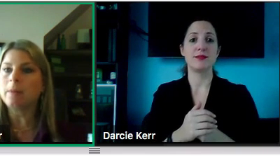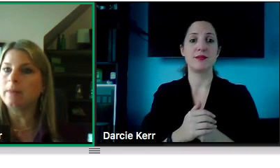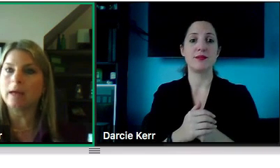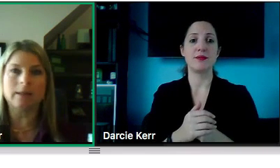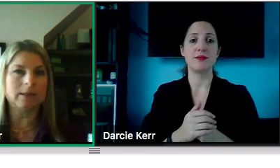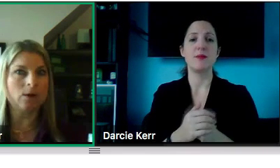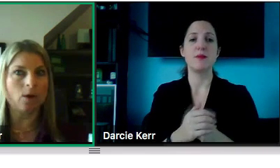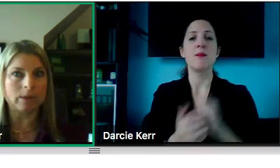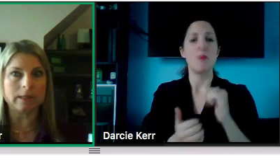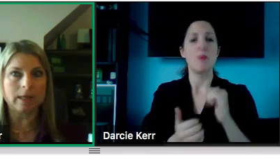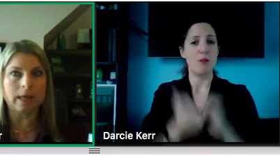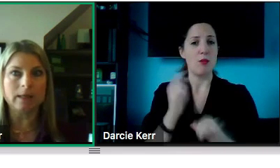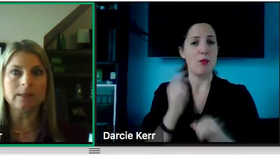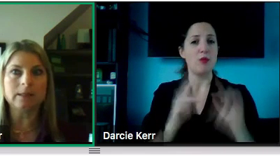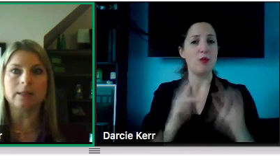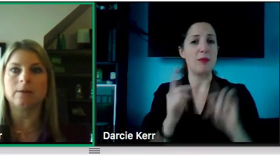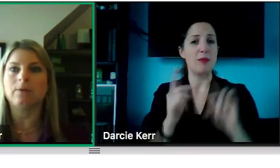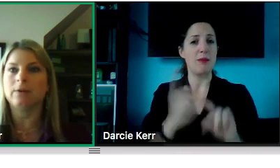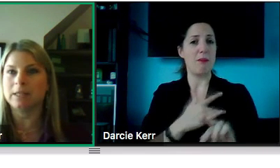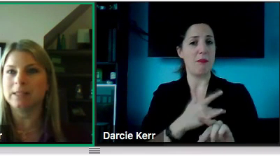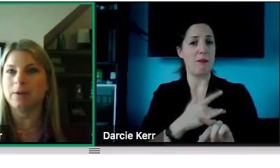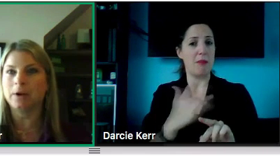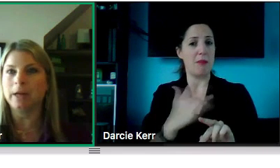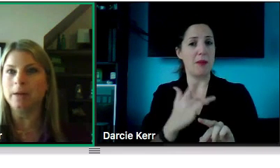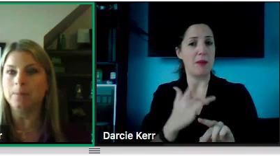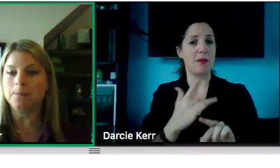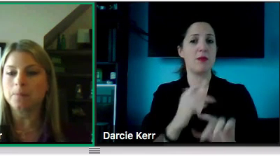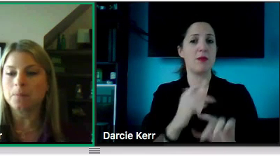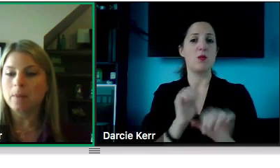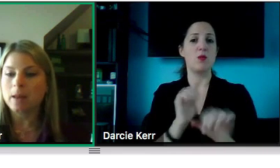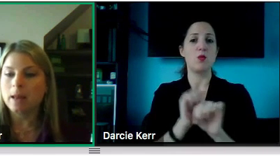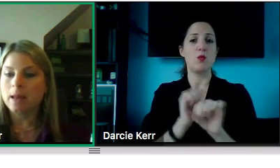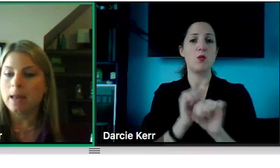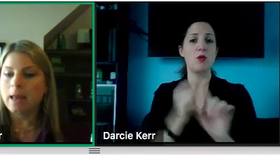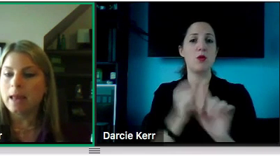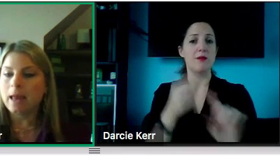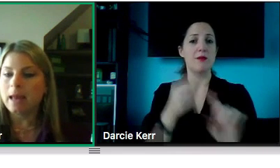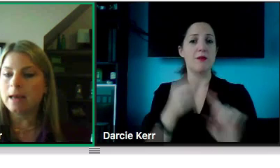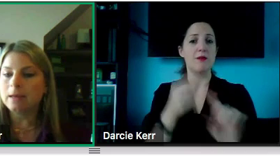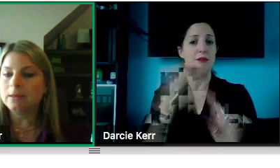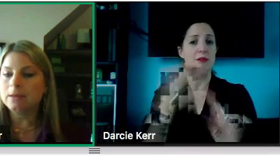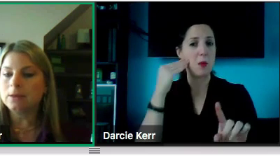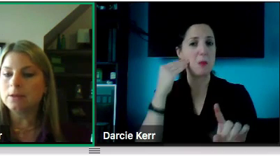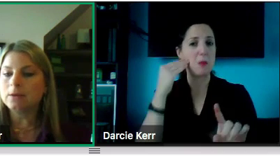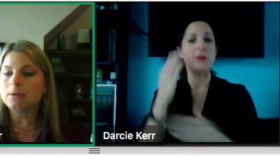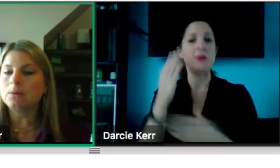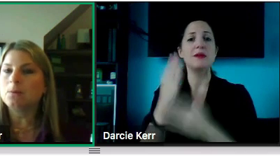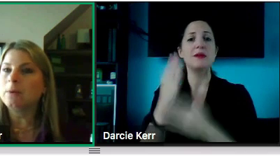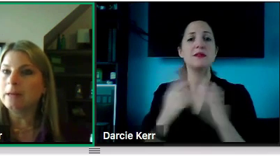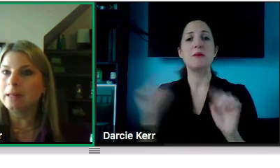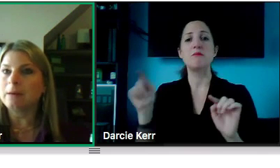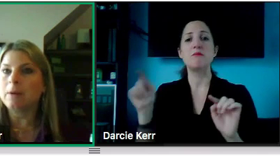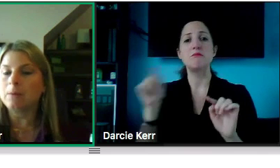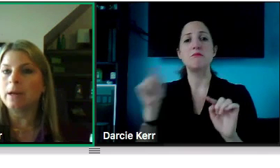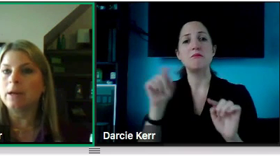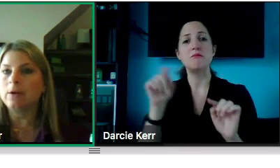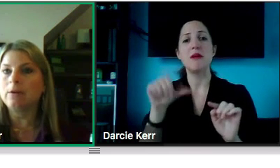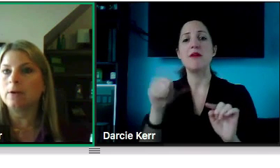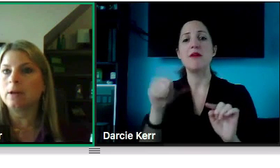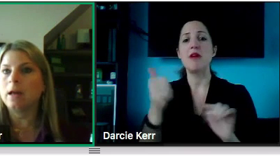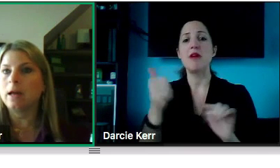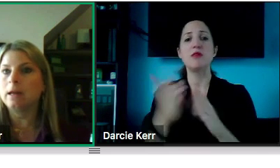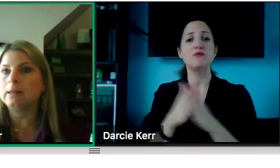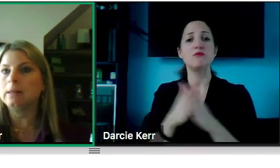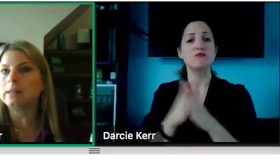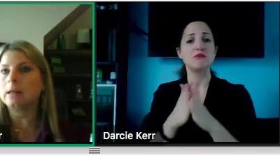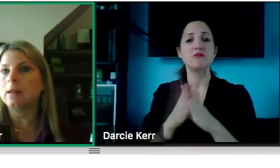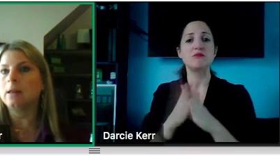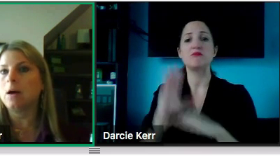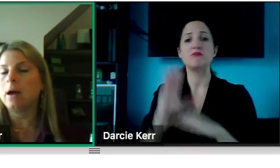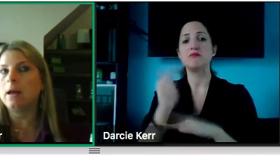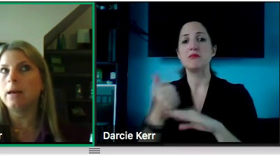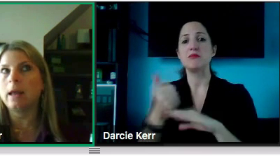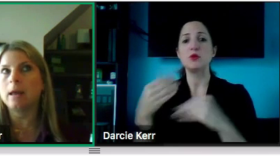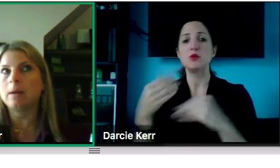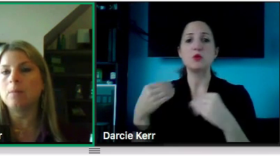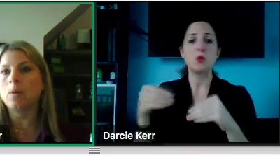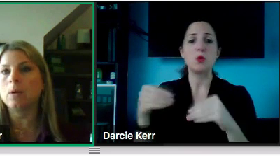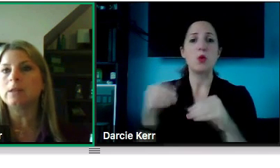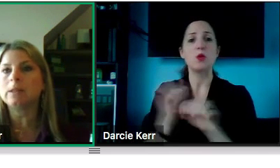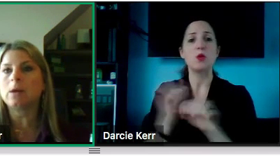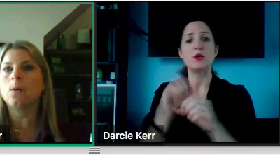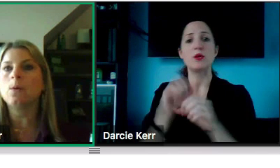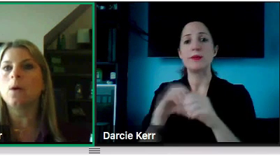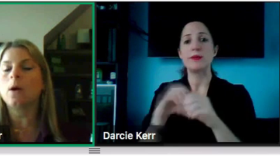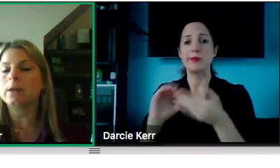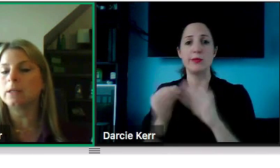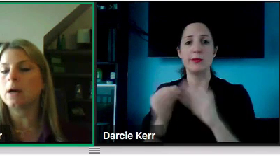home, but that isn't always the case. It does vary. And really, what we're hearing for clients a lot,